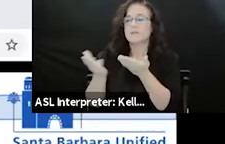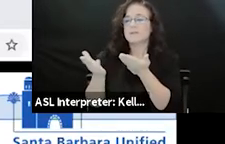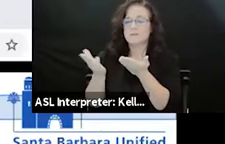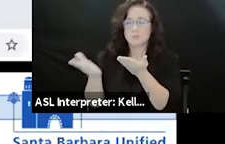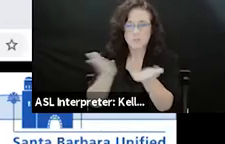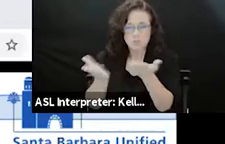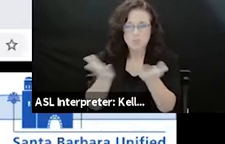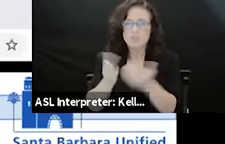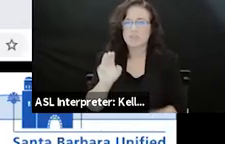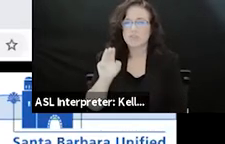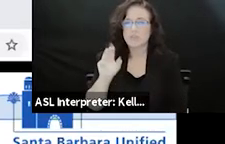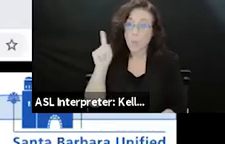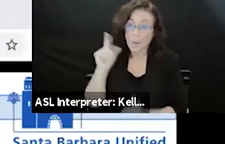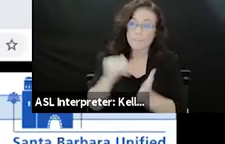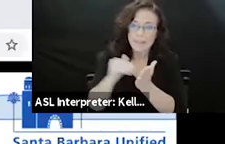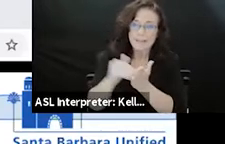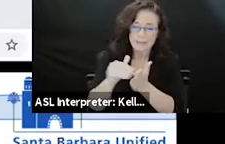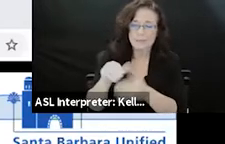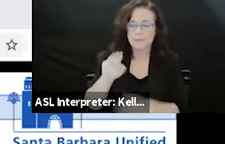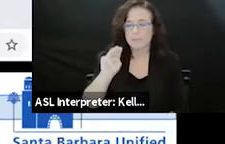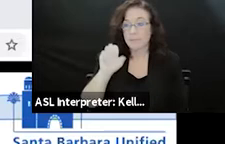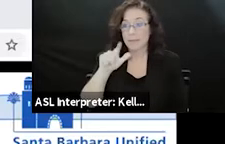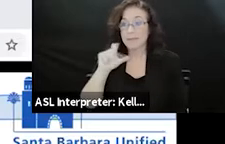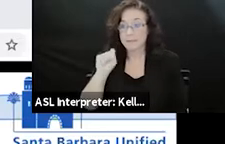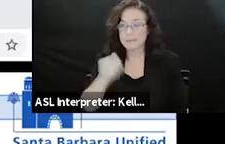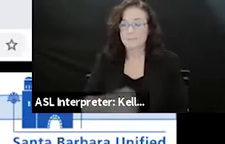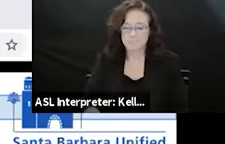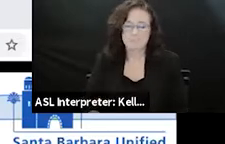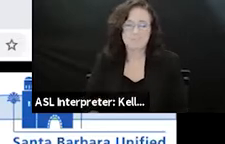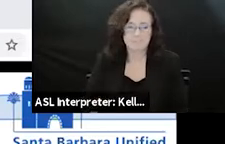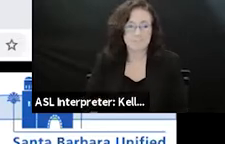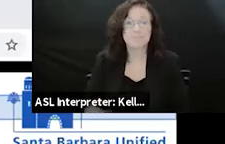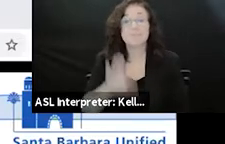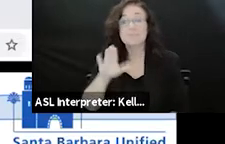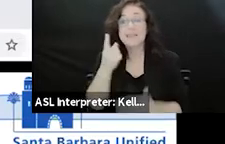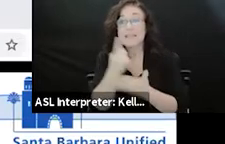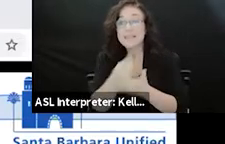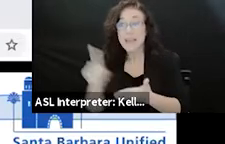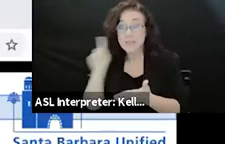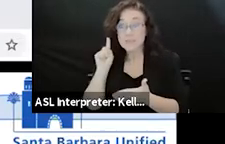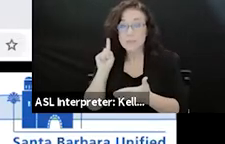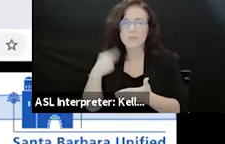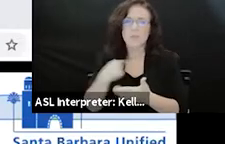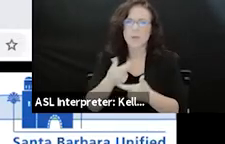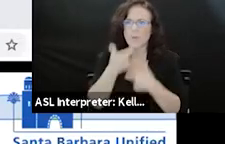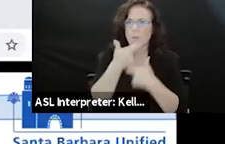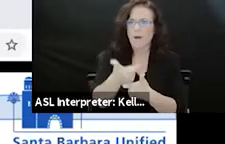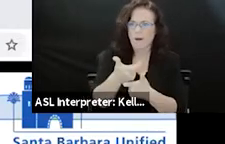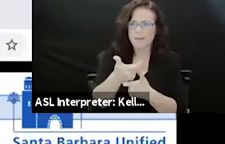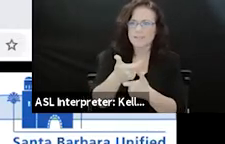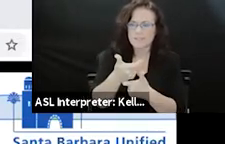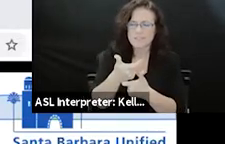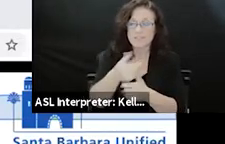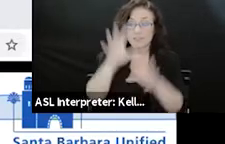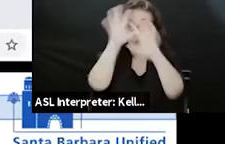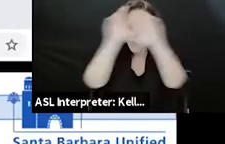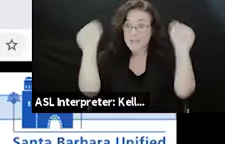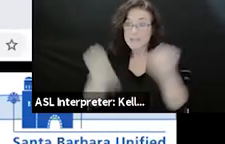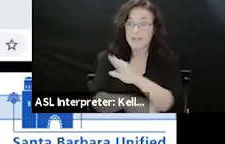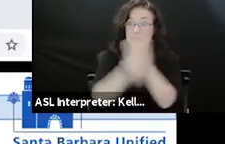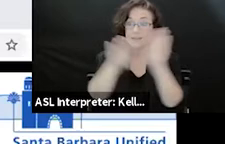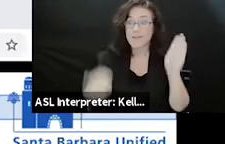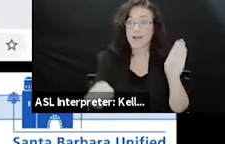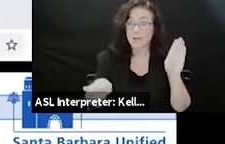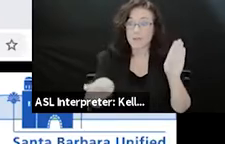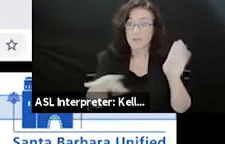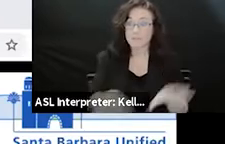next board members as we have talked last week we saw the on january 20th we honored the presidential inauguration